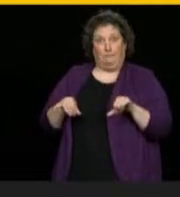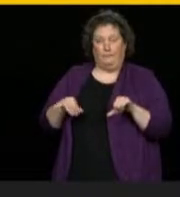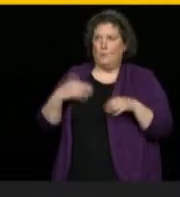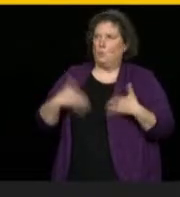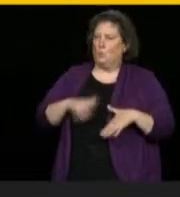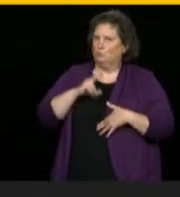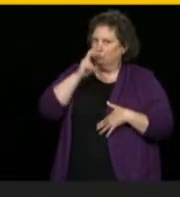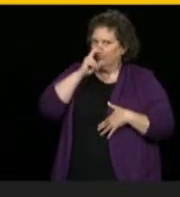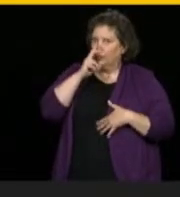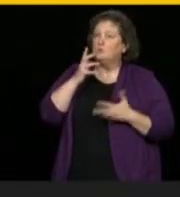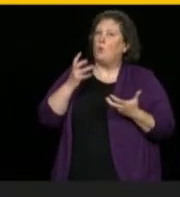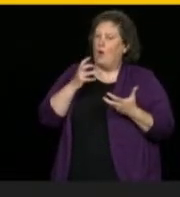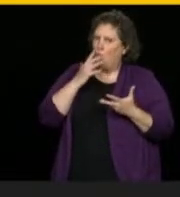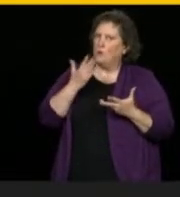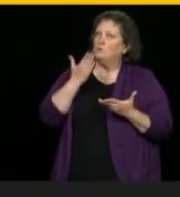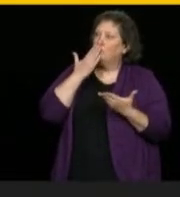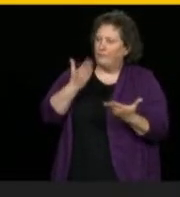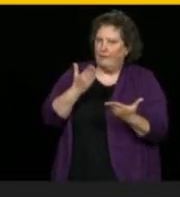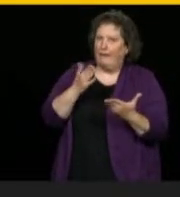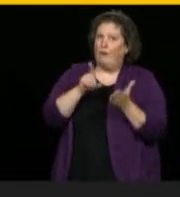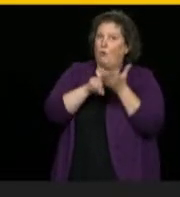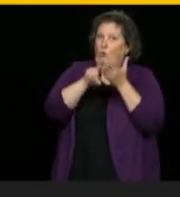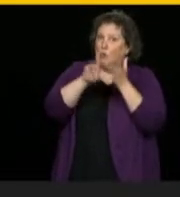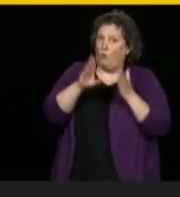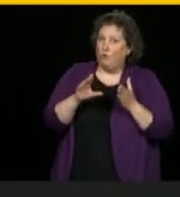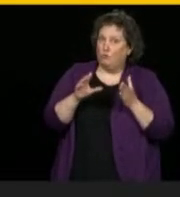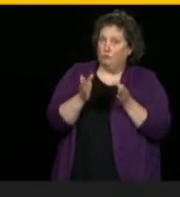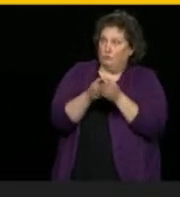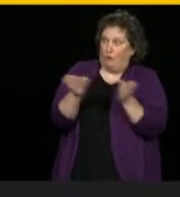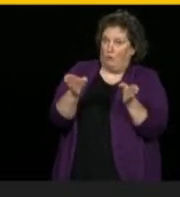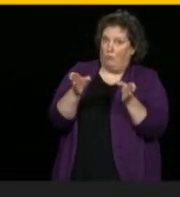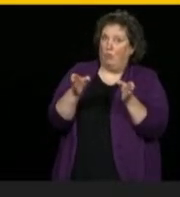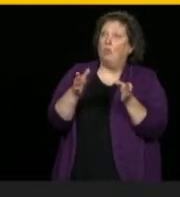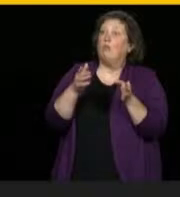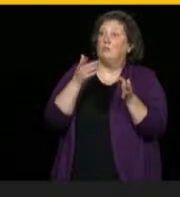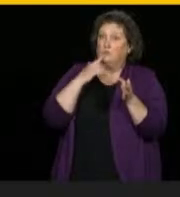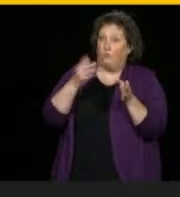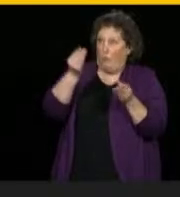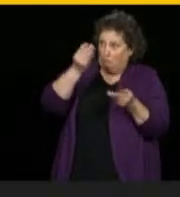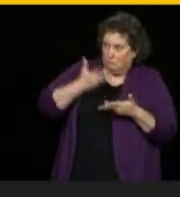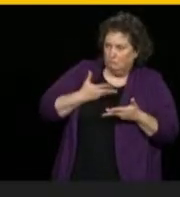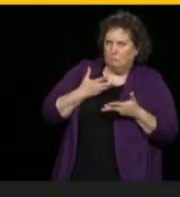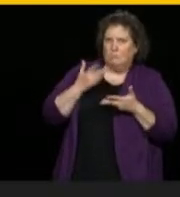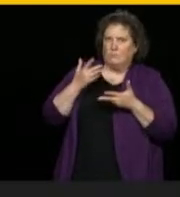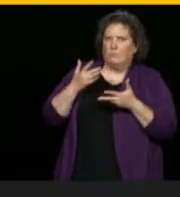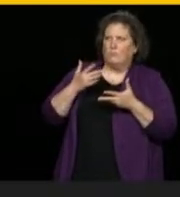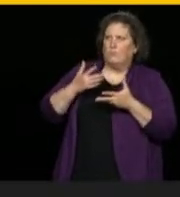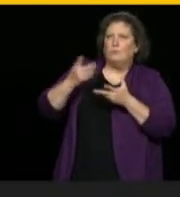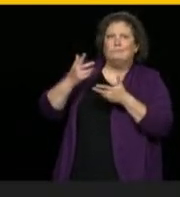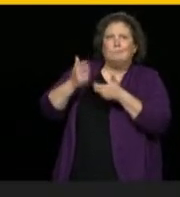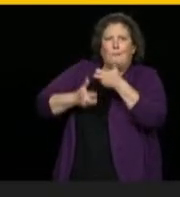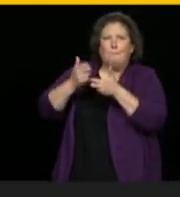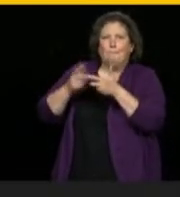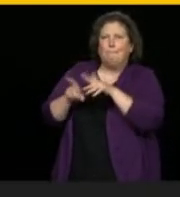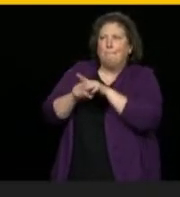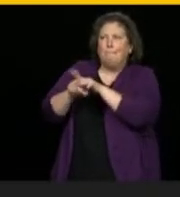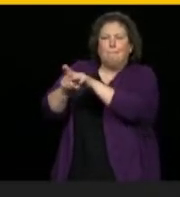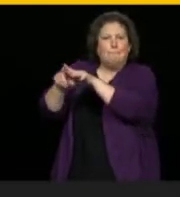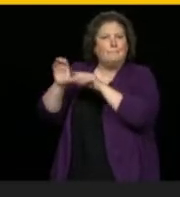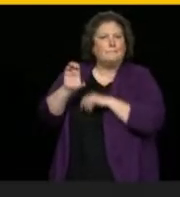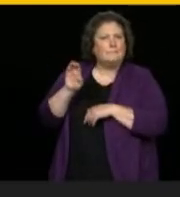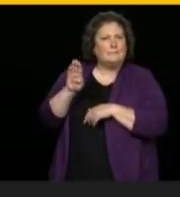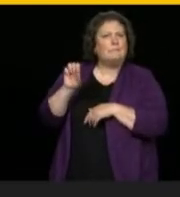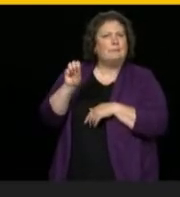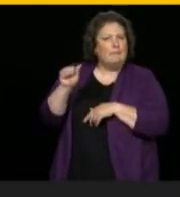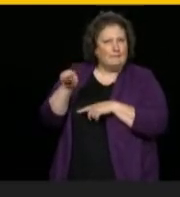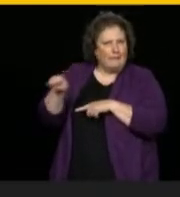highlighting challenges at the CBSA in ensuring that we're getting things exactly right. And we